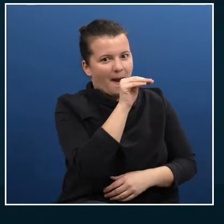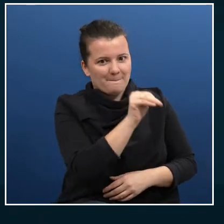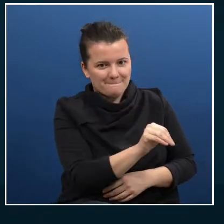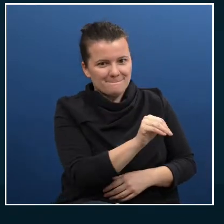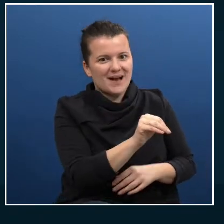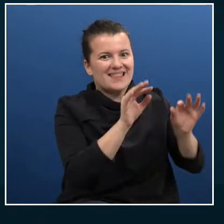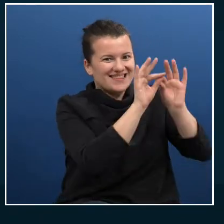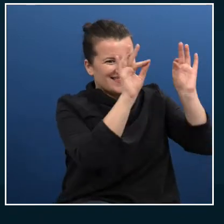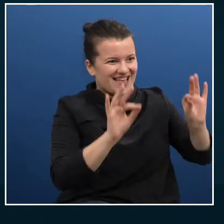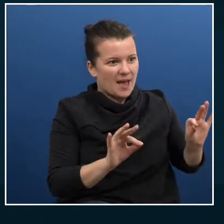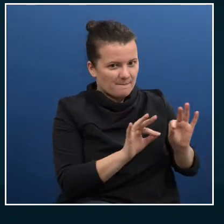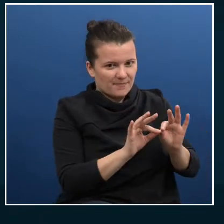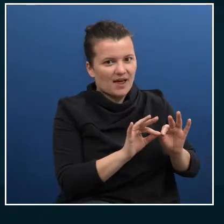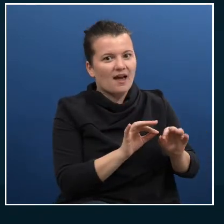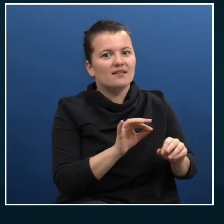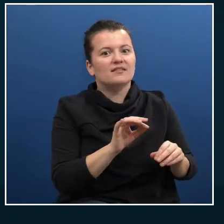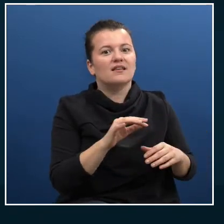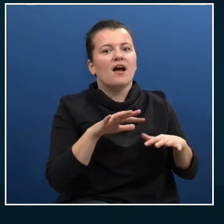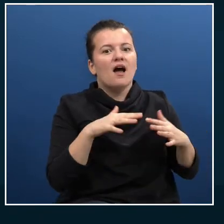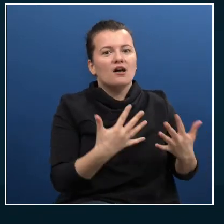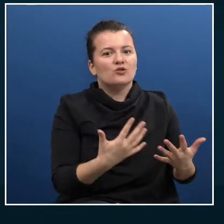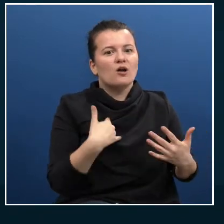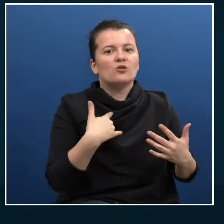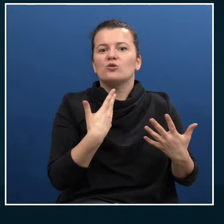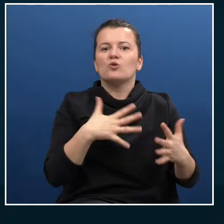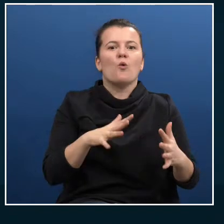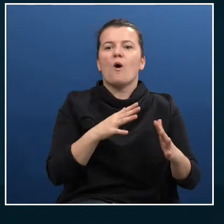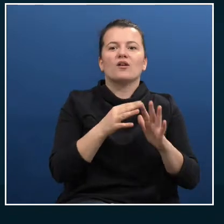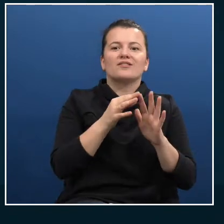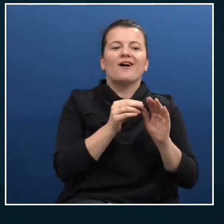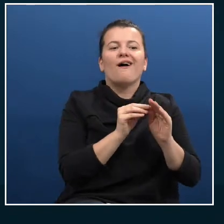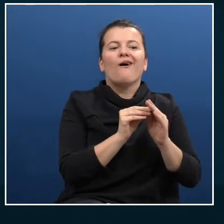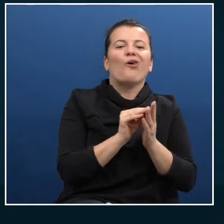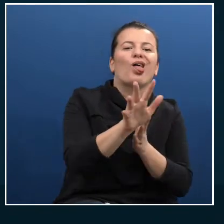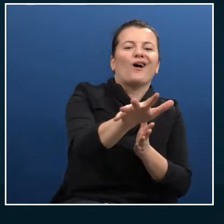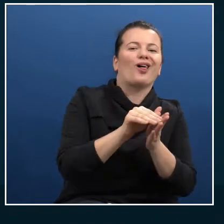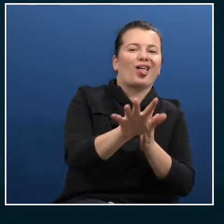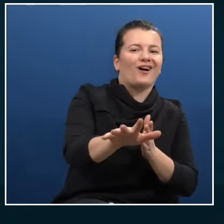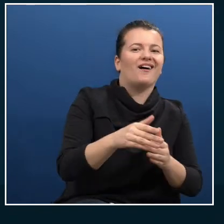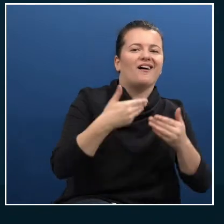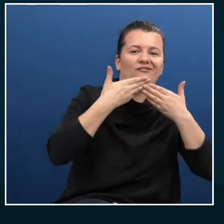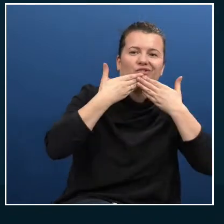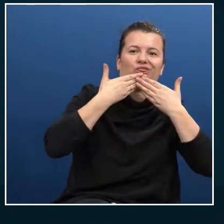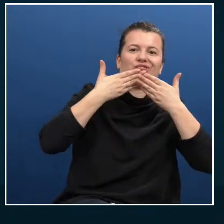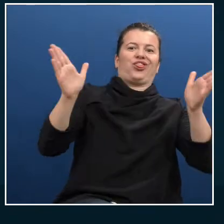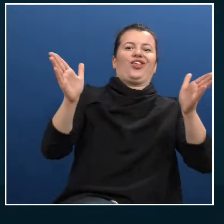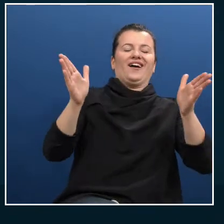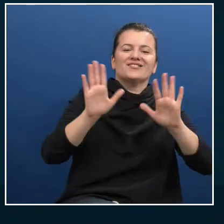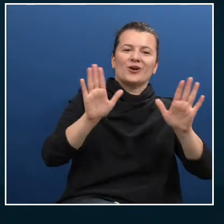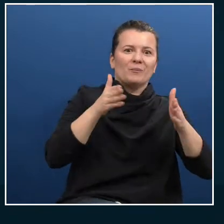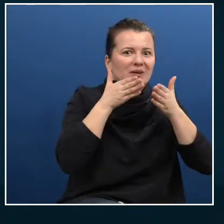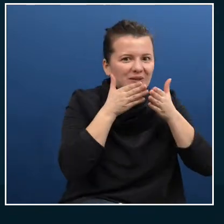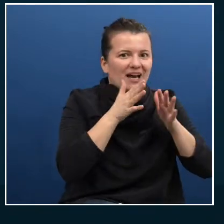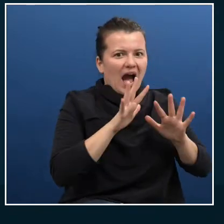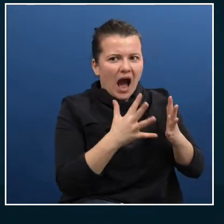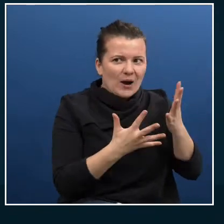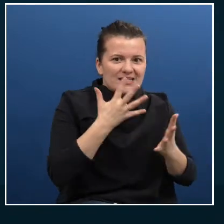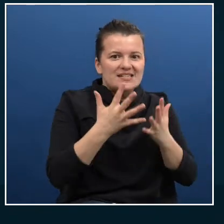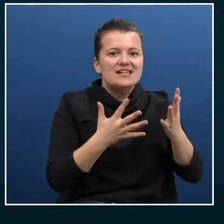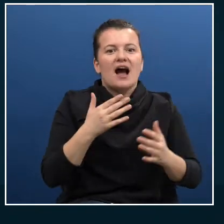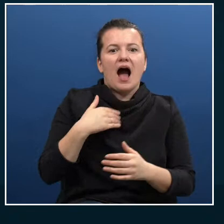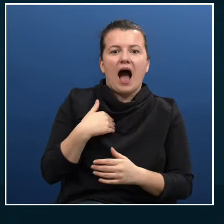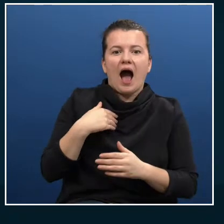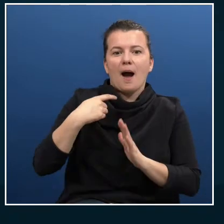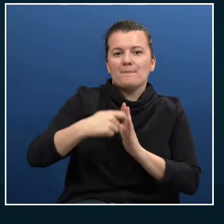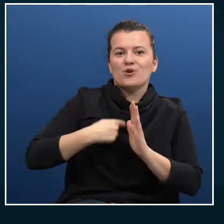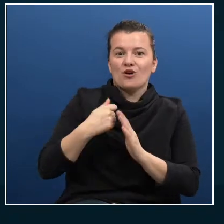without giving away too much spoilers. So I just called up Freek, and then he came with this awesome solution called Project